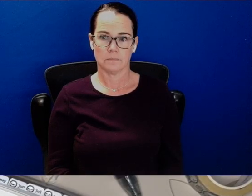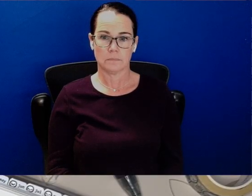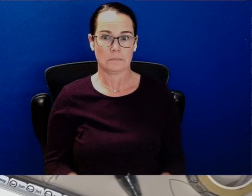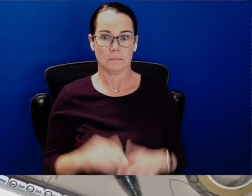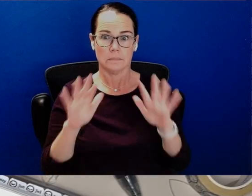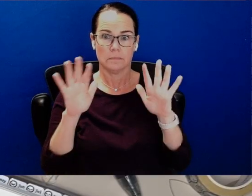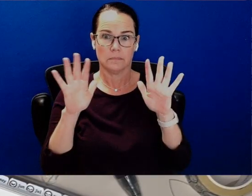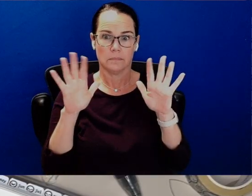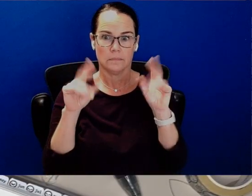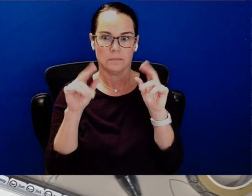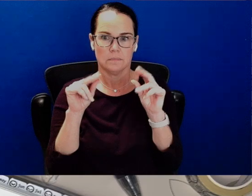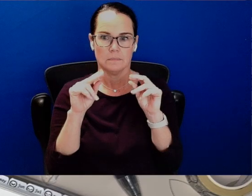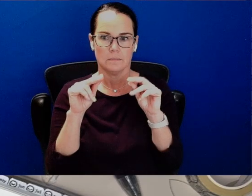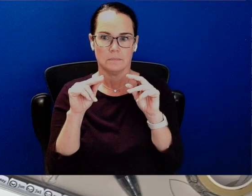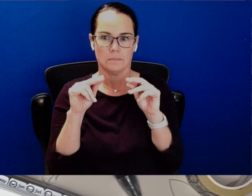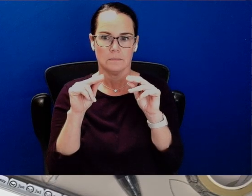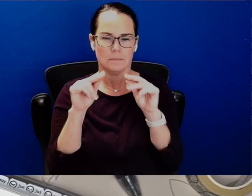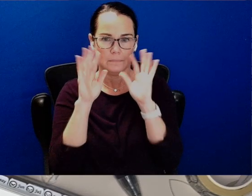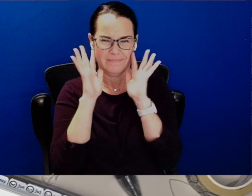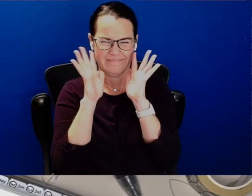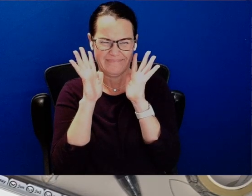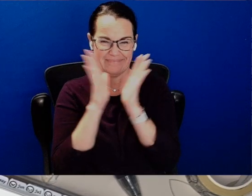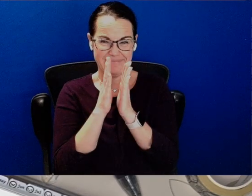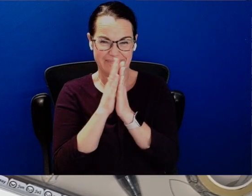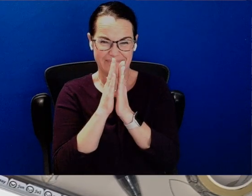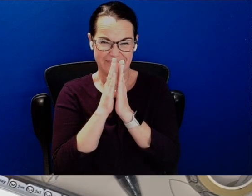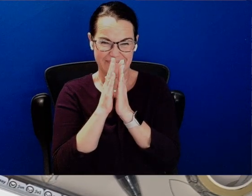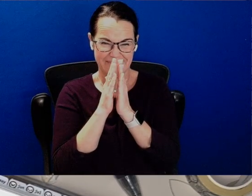Yeah. No. Come here. Nope.